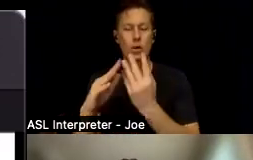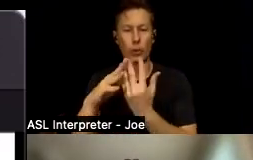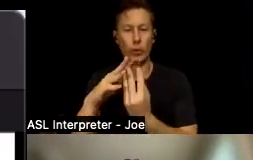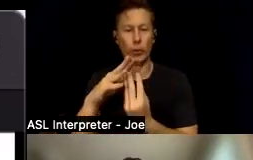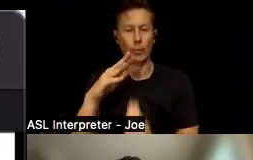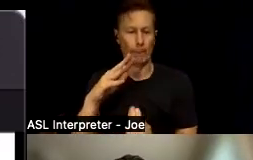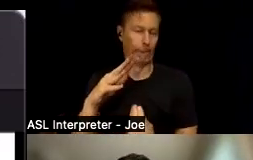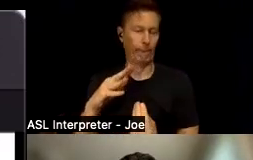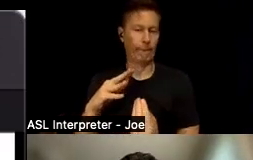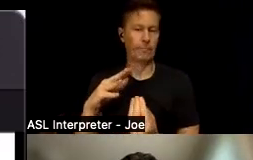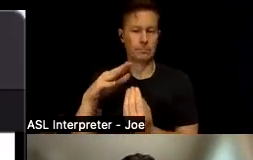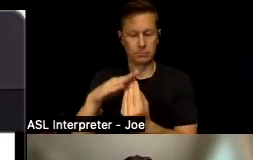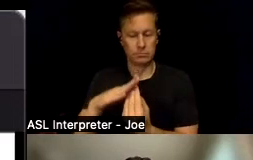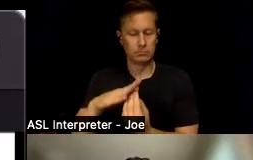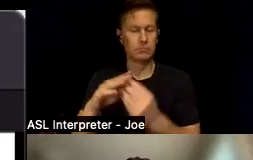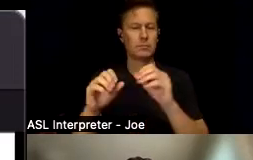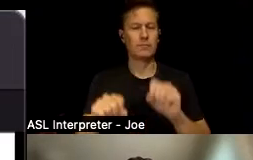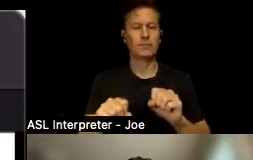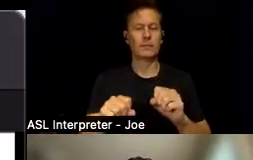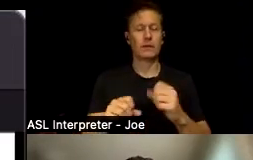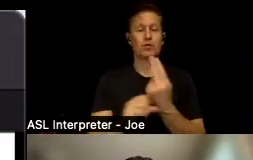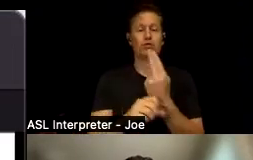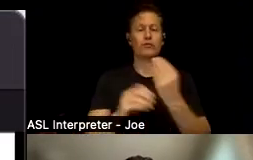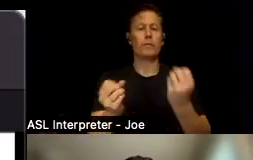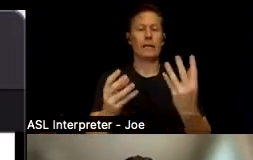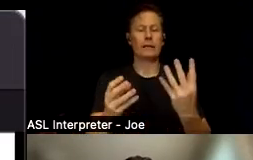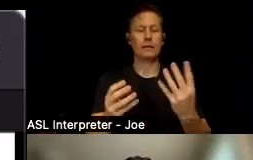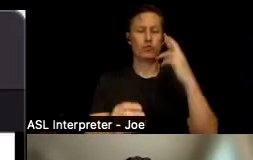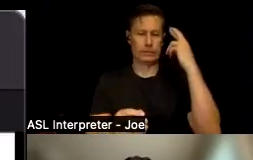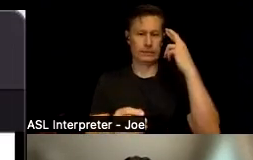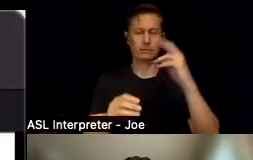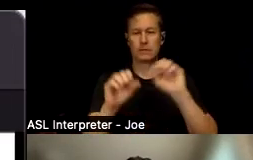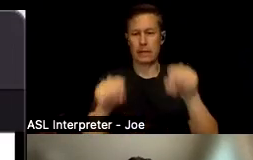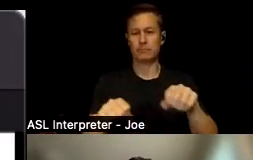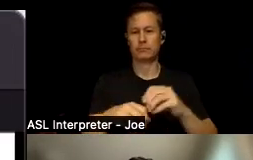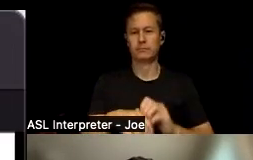Landers earthquake, but is being used for many other purposes. Next slide, please.